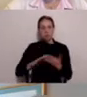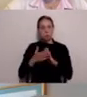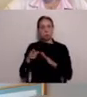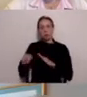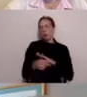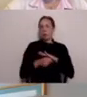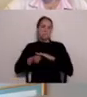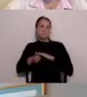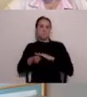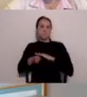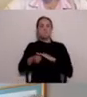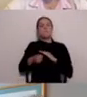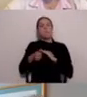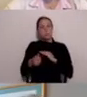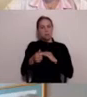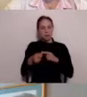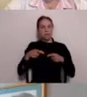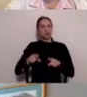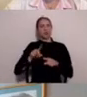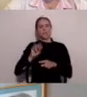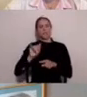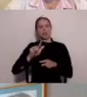viral seasons, and they've continued to do